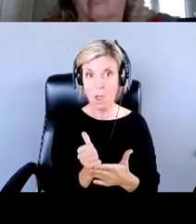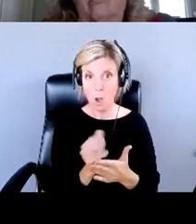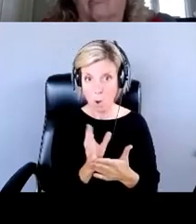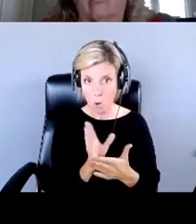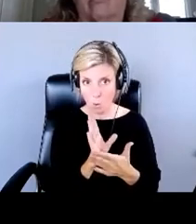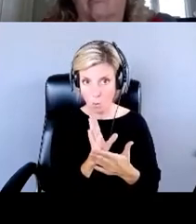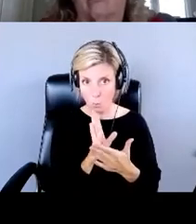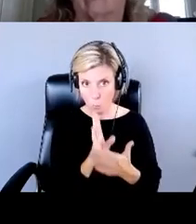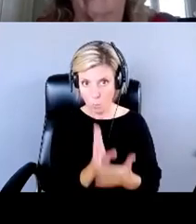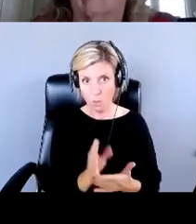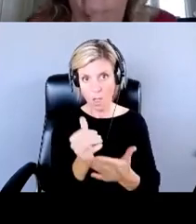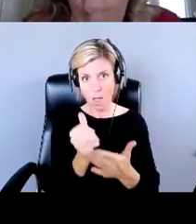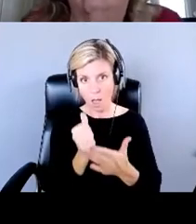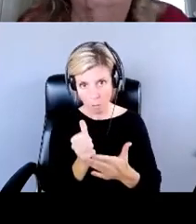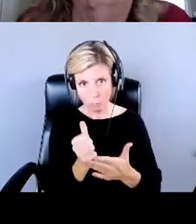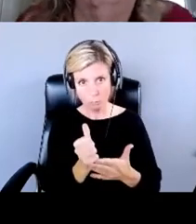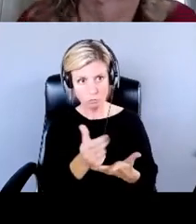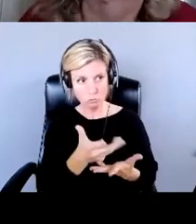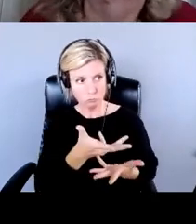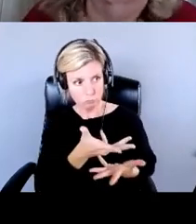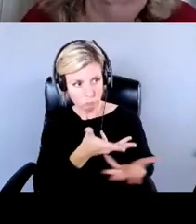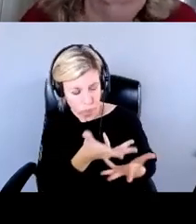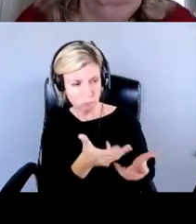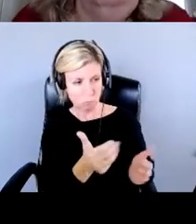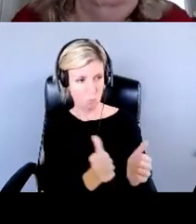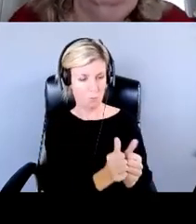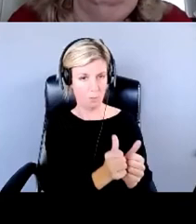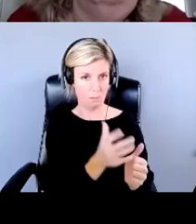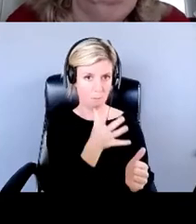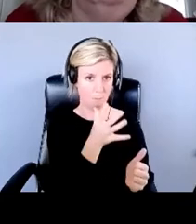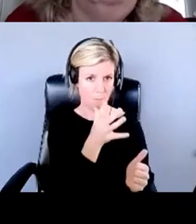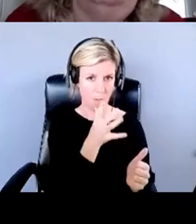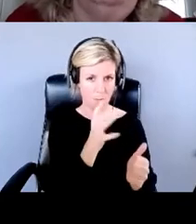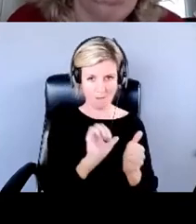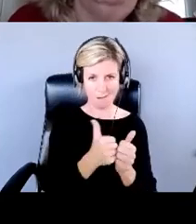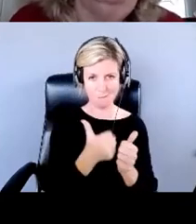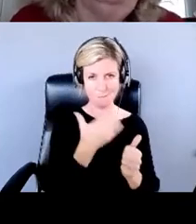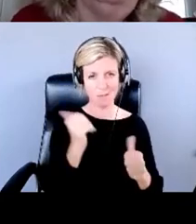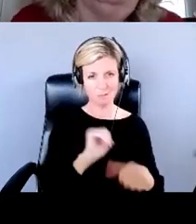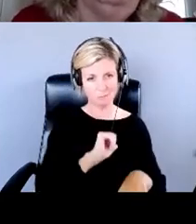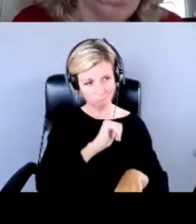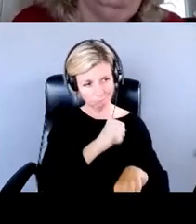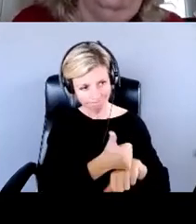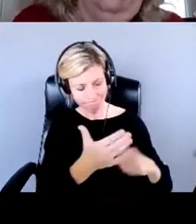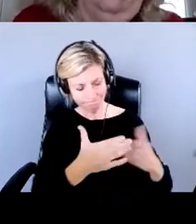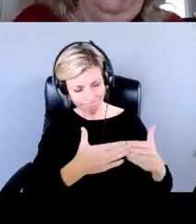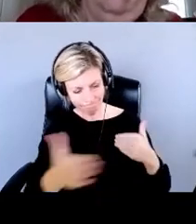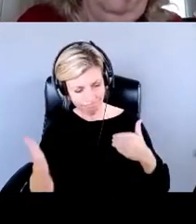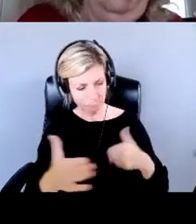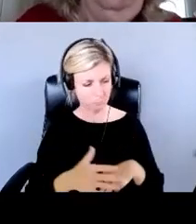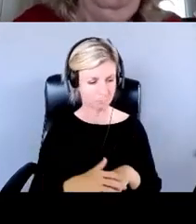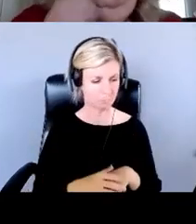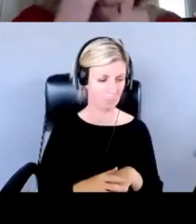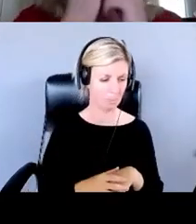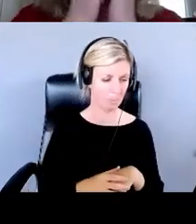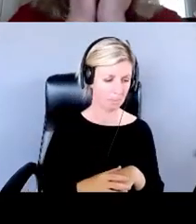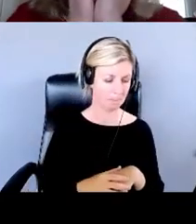it. And so, how can we really support the